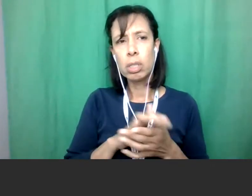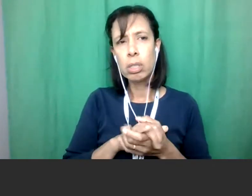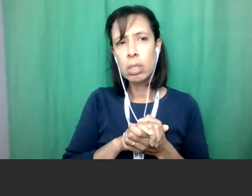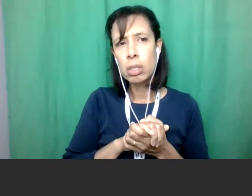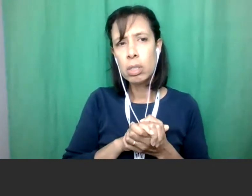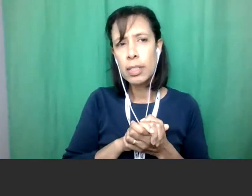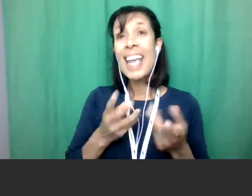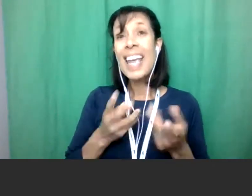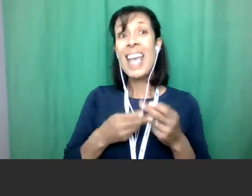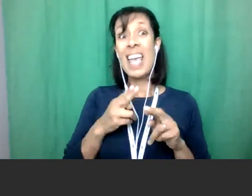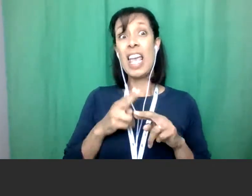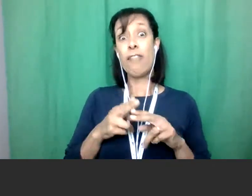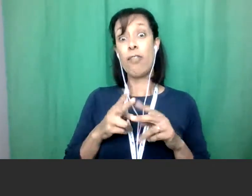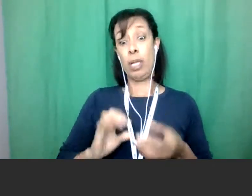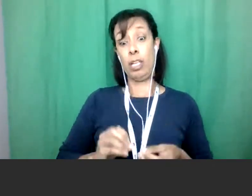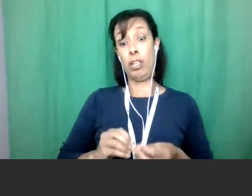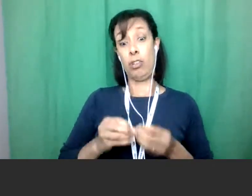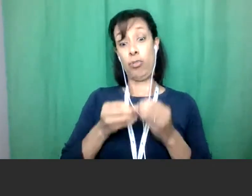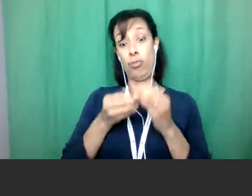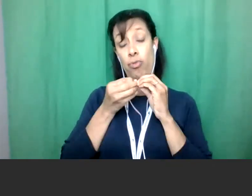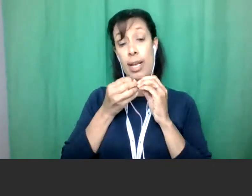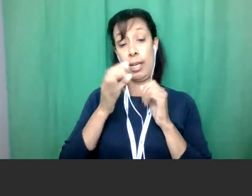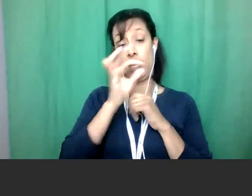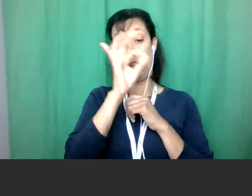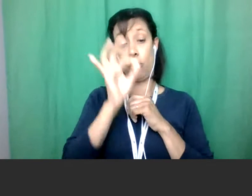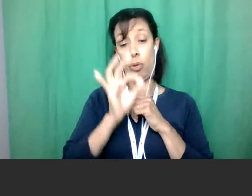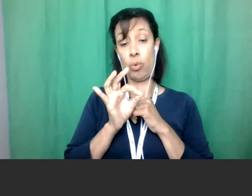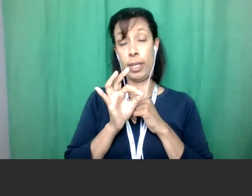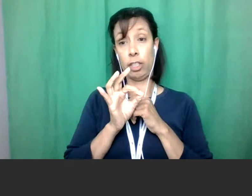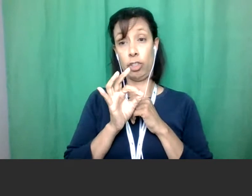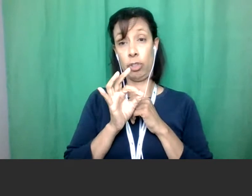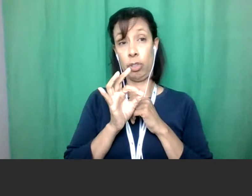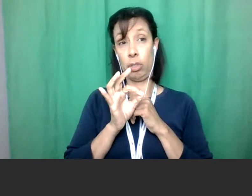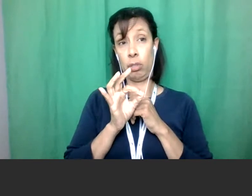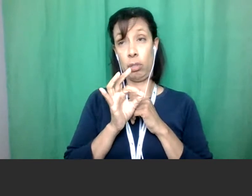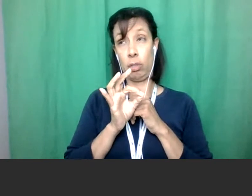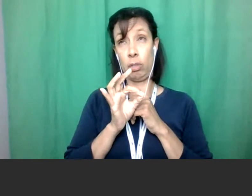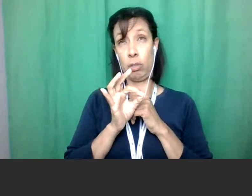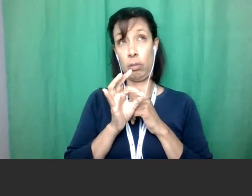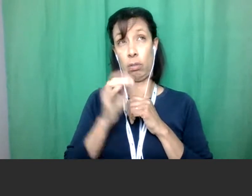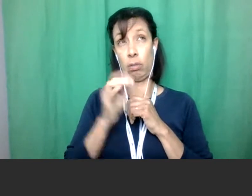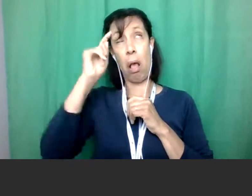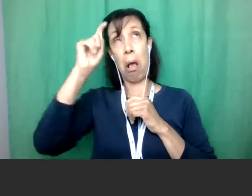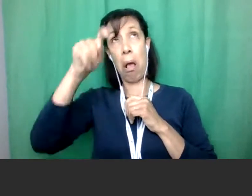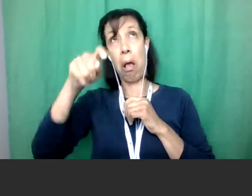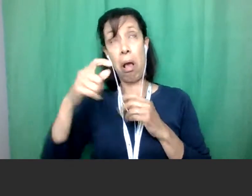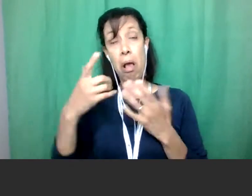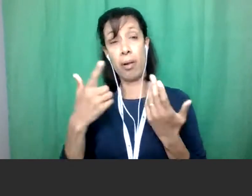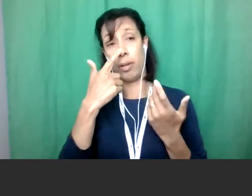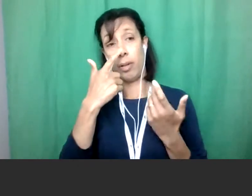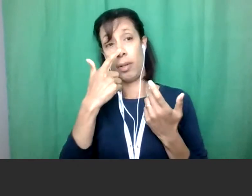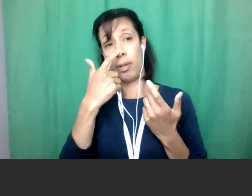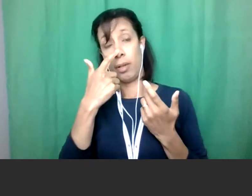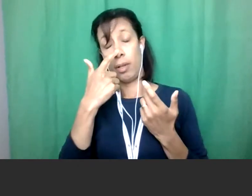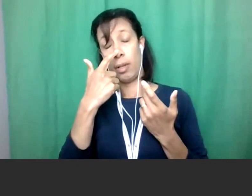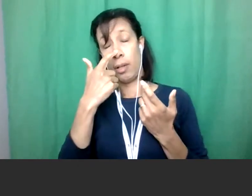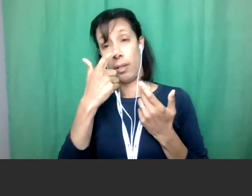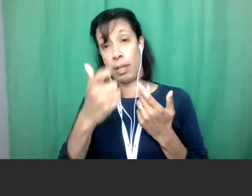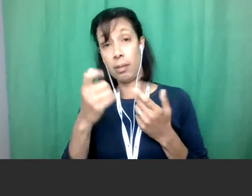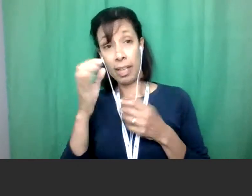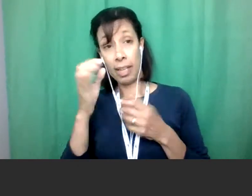the right path, or do we have to wait until we are assigned a supervisor? Well, what you could do is you could ask me immediately after this